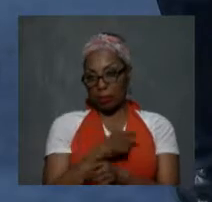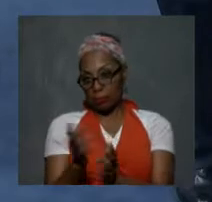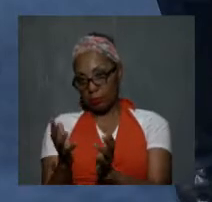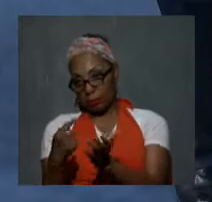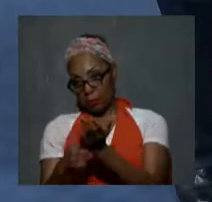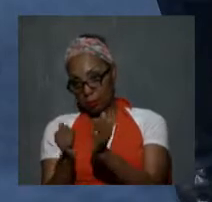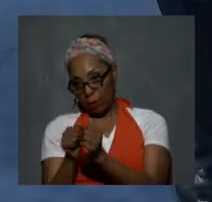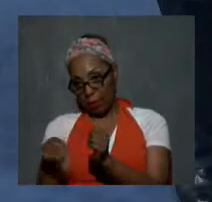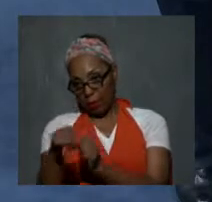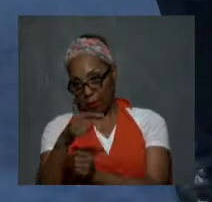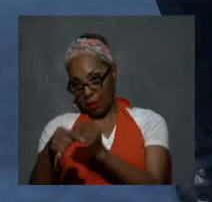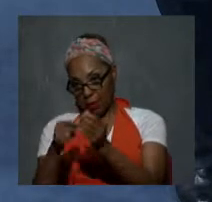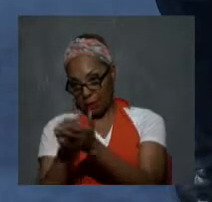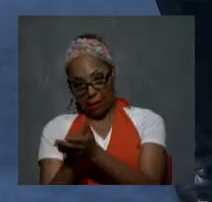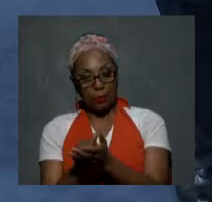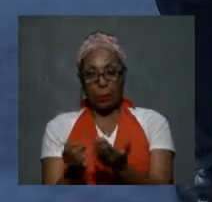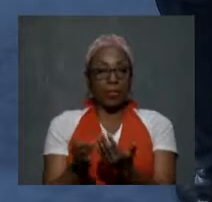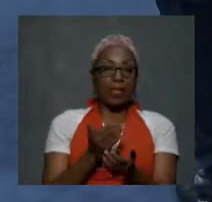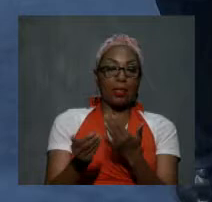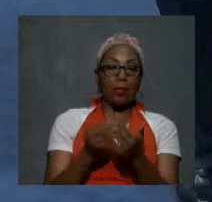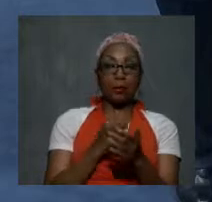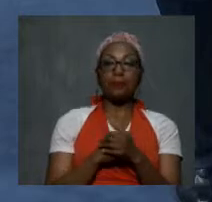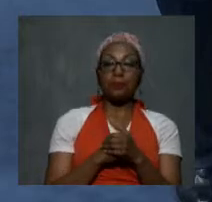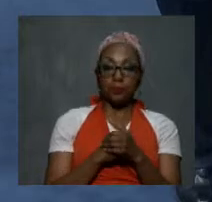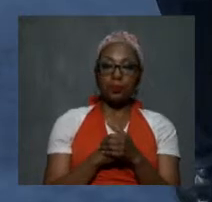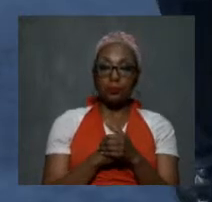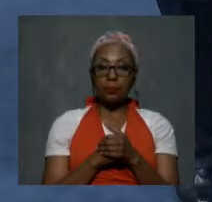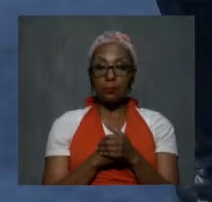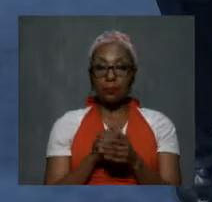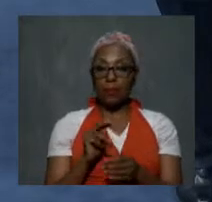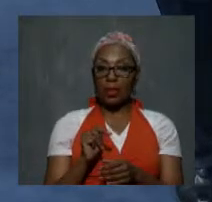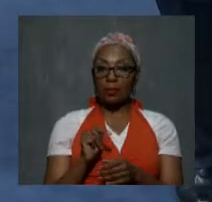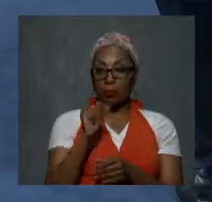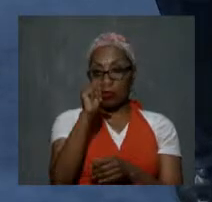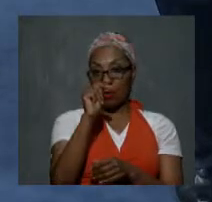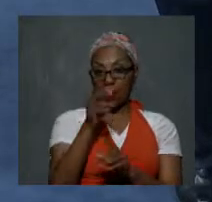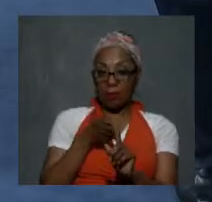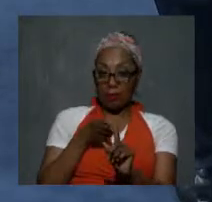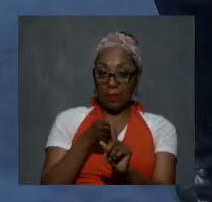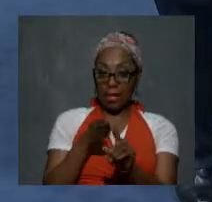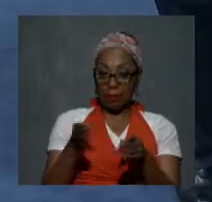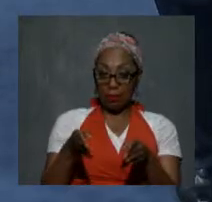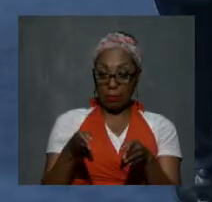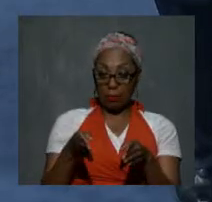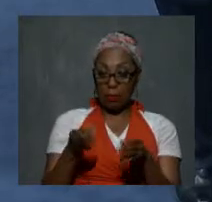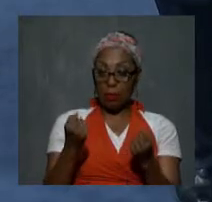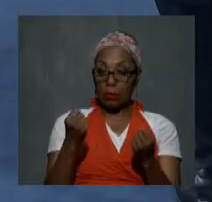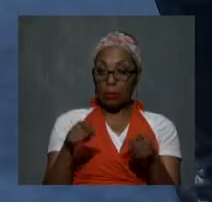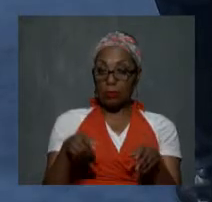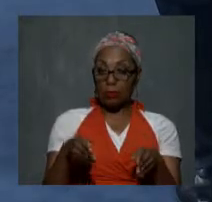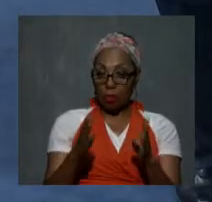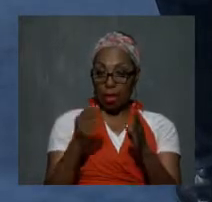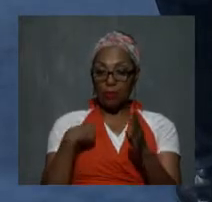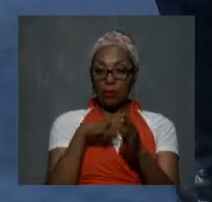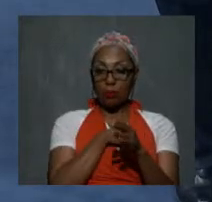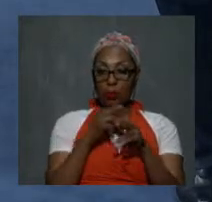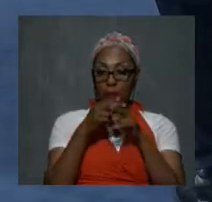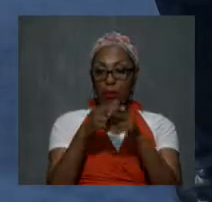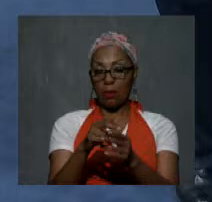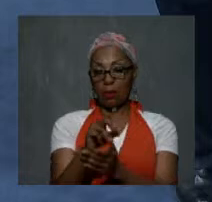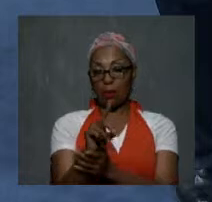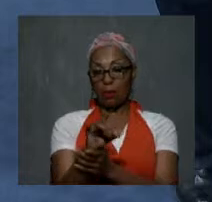about that. In the mix of things north of the main drive, which we're calling District